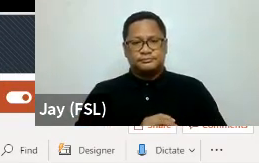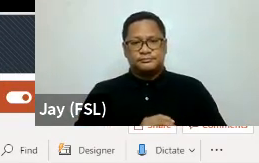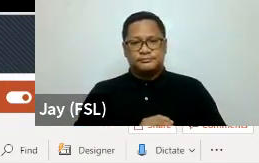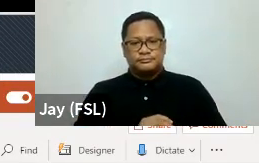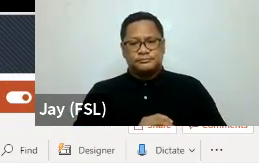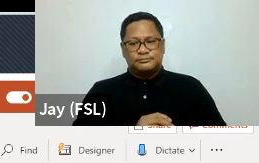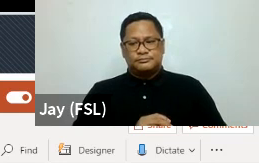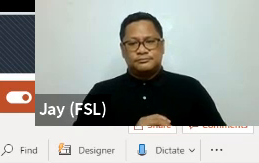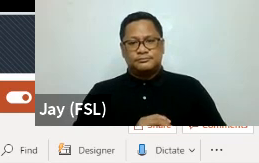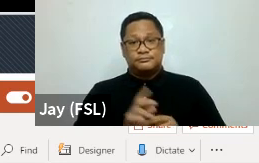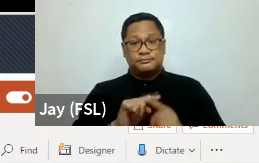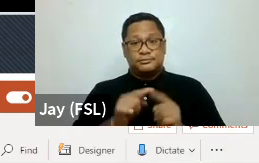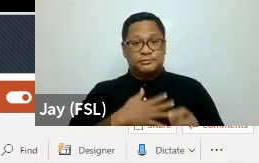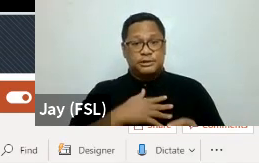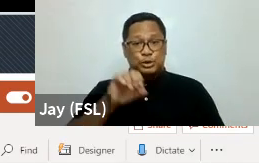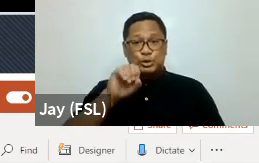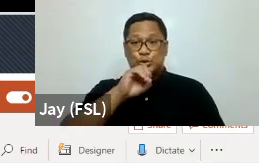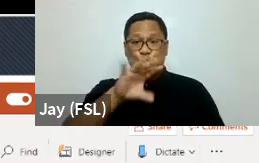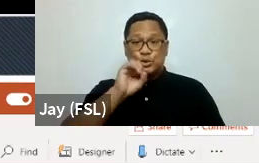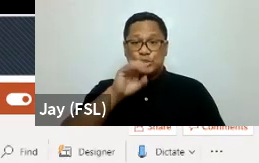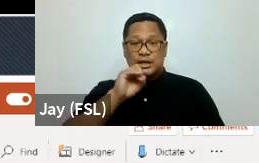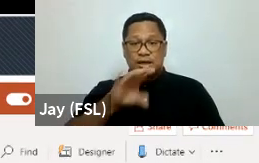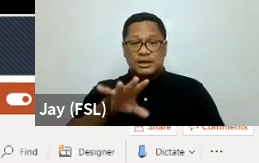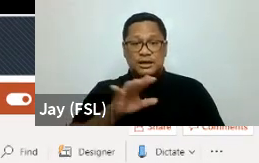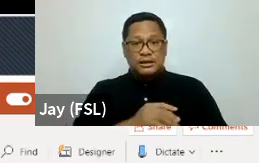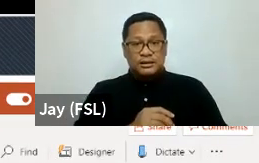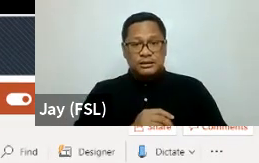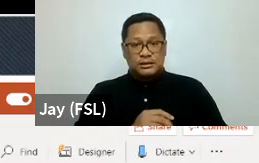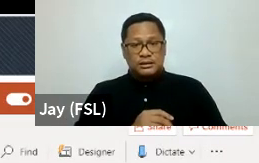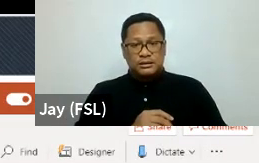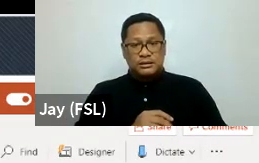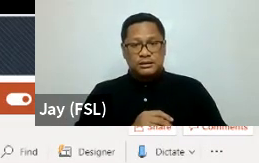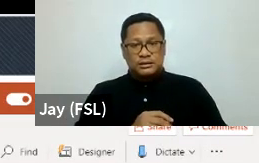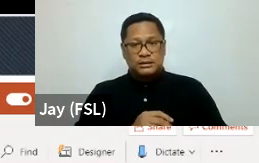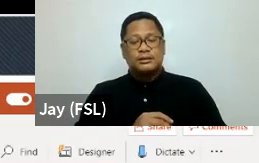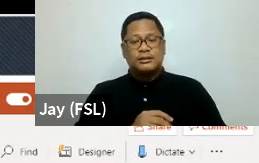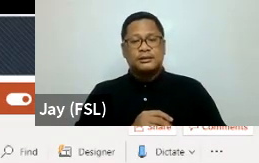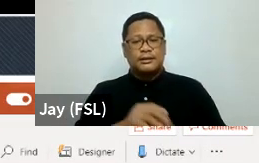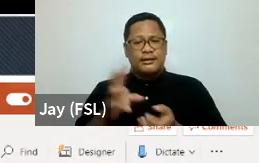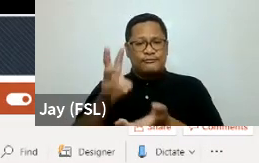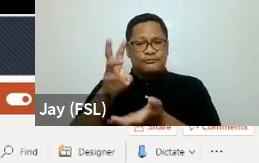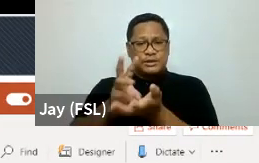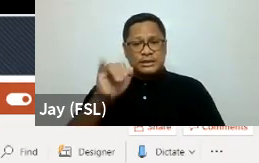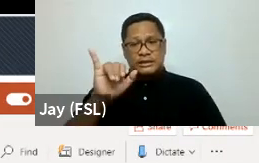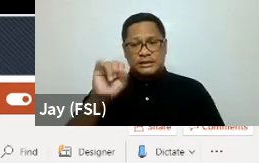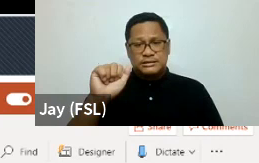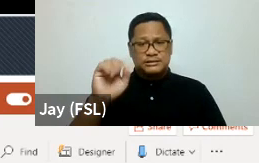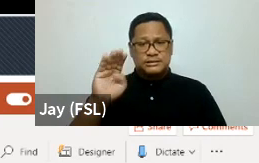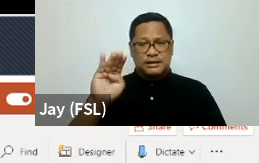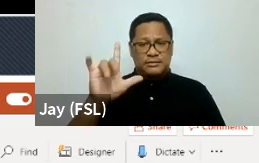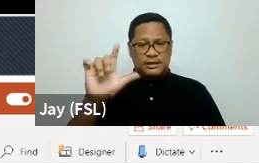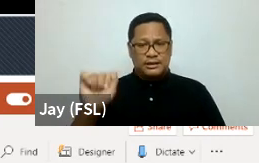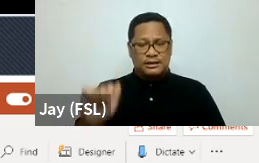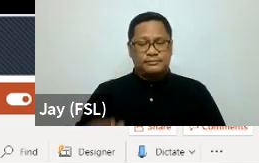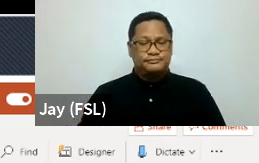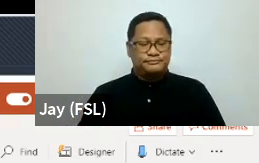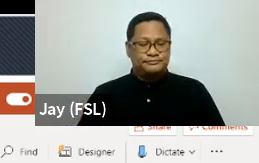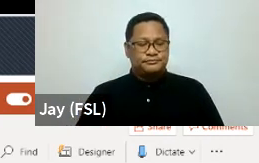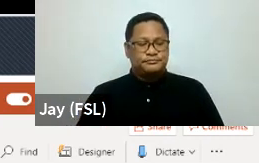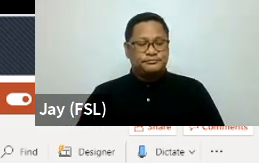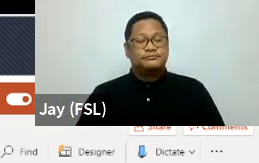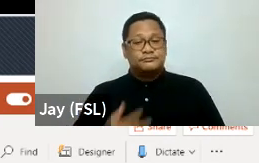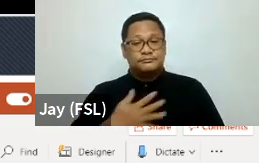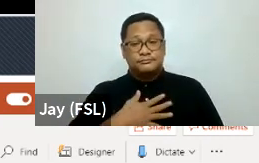yung grandmother ko migrated to Isabela, Ilagan, Isabela. Okay, so yung father